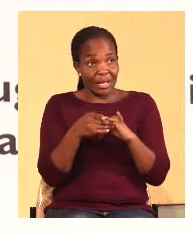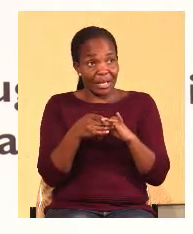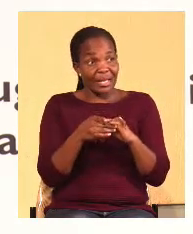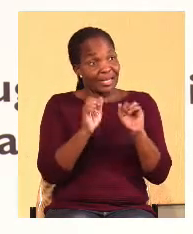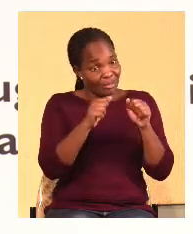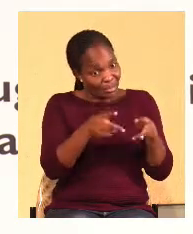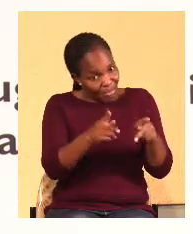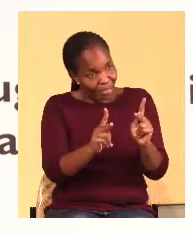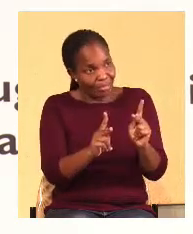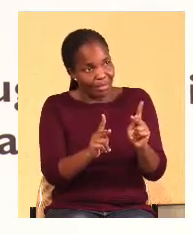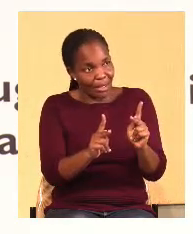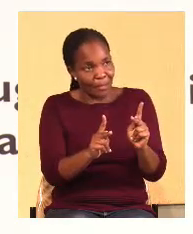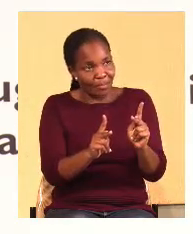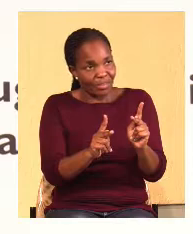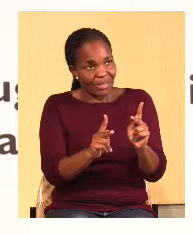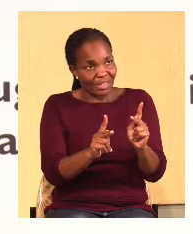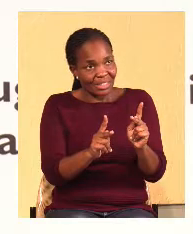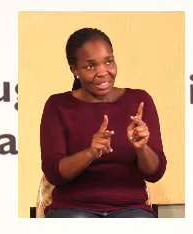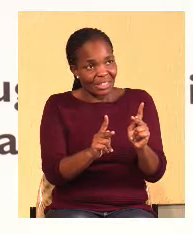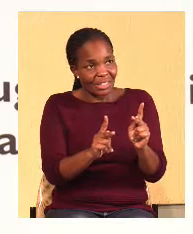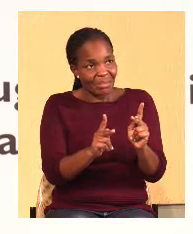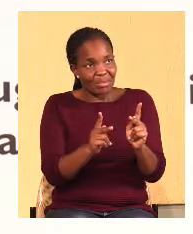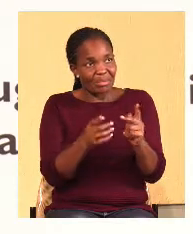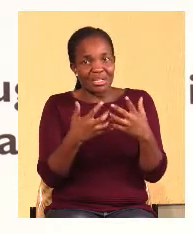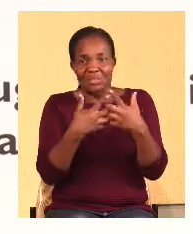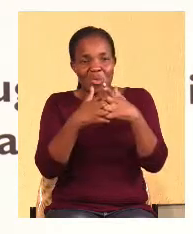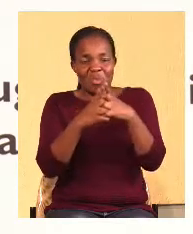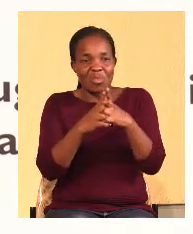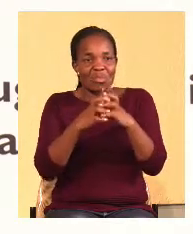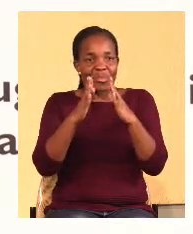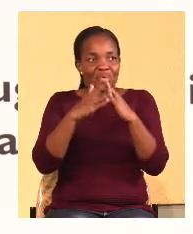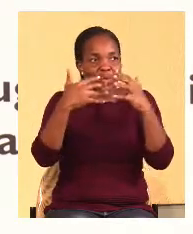that, if you want to do that behind in your yard,